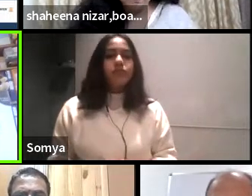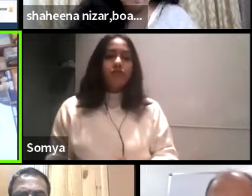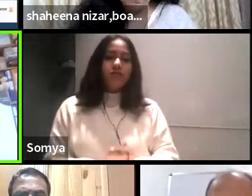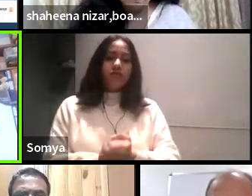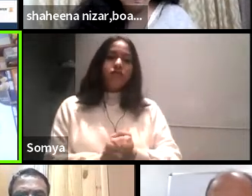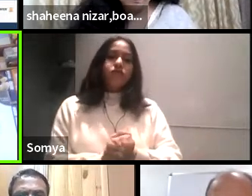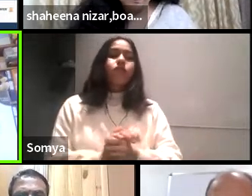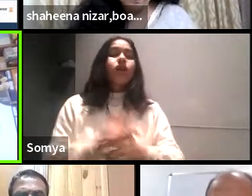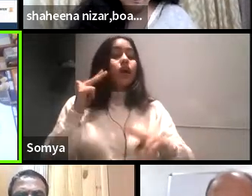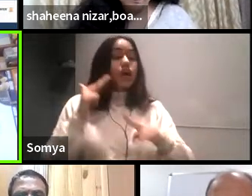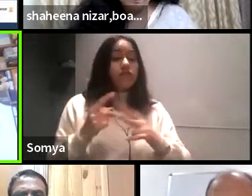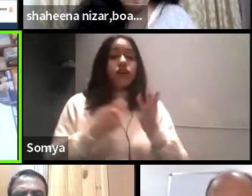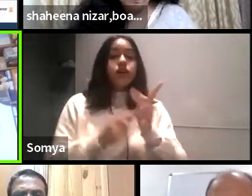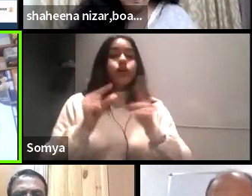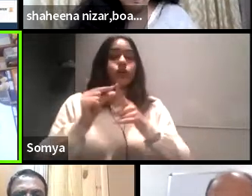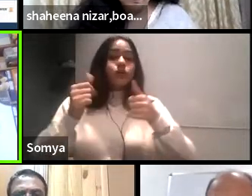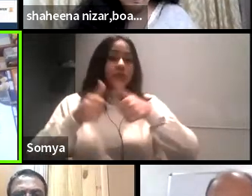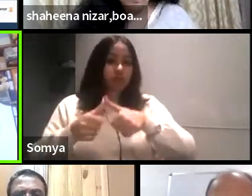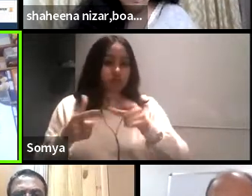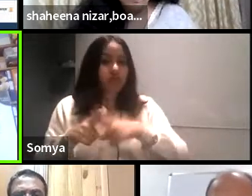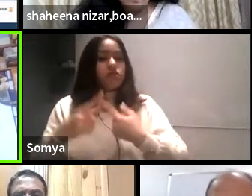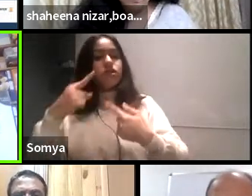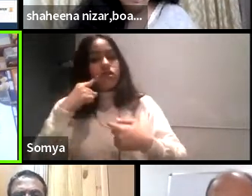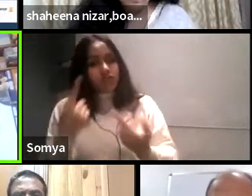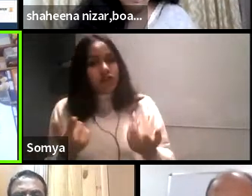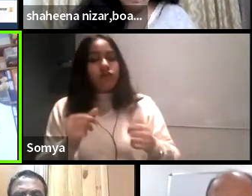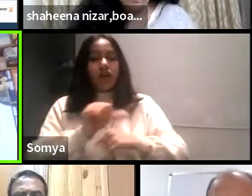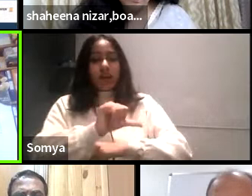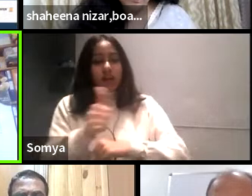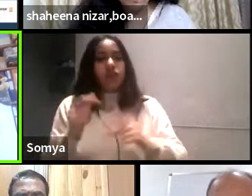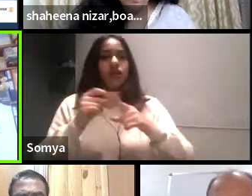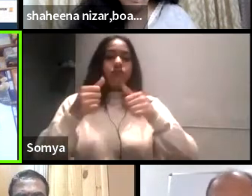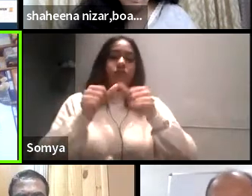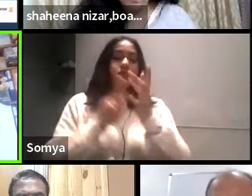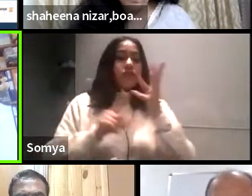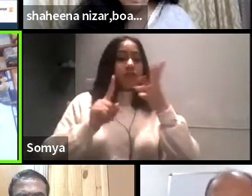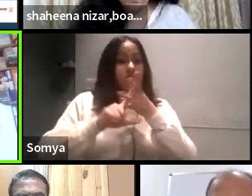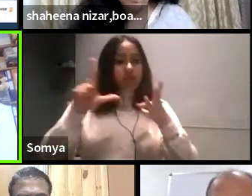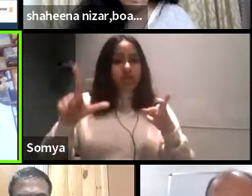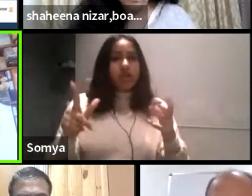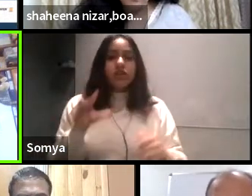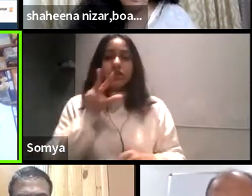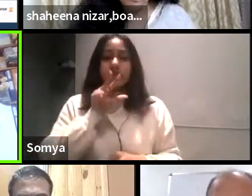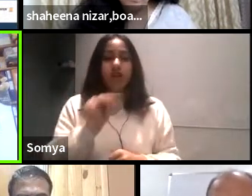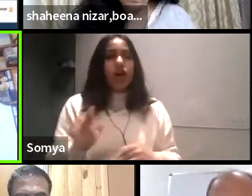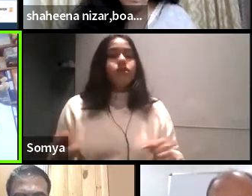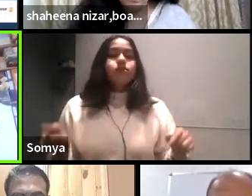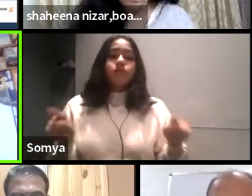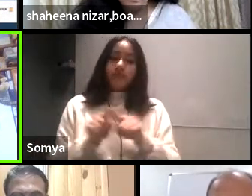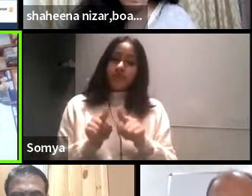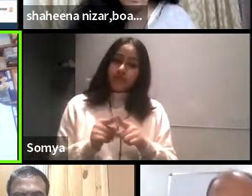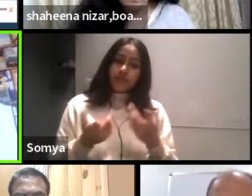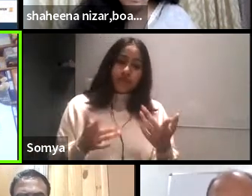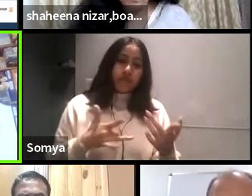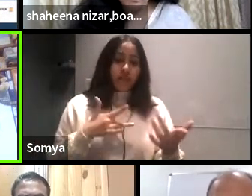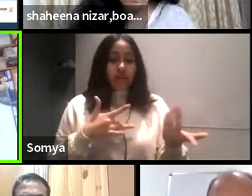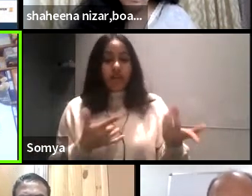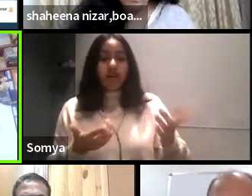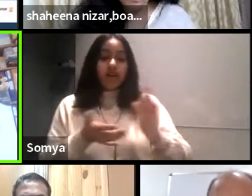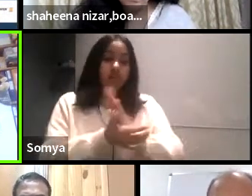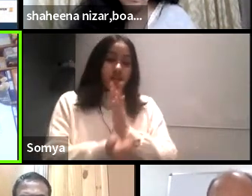as Rupa ji and other panelists were saying, that we have got tremendous potential and